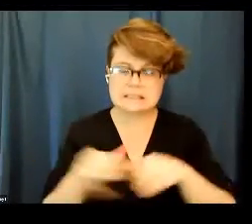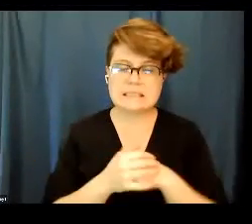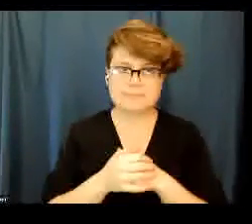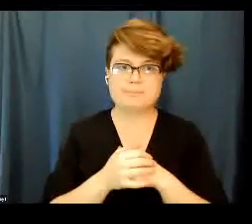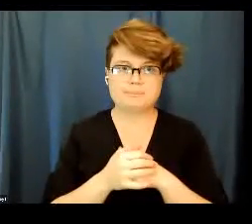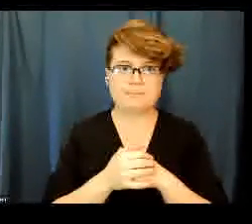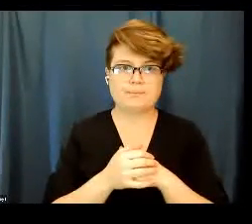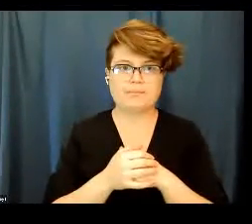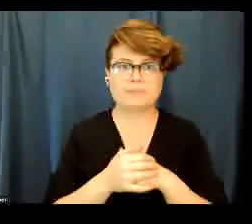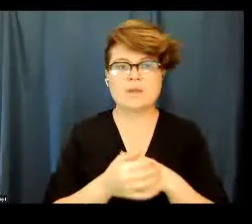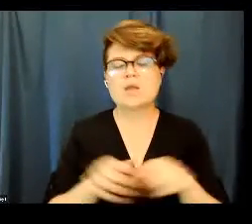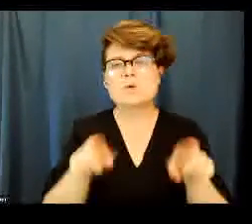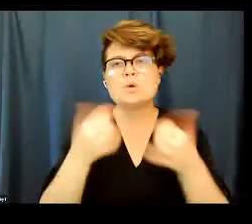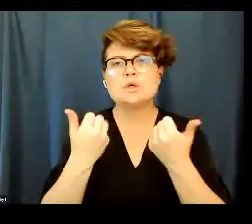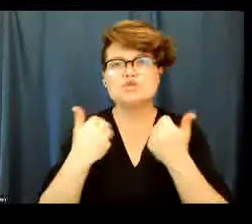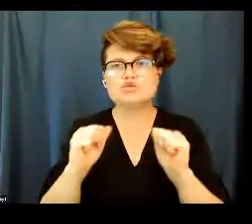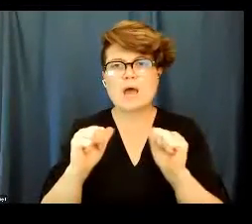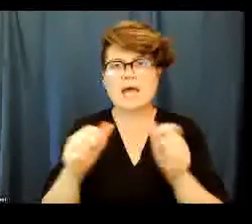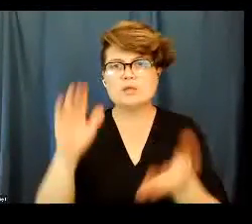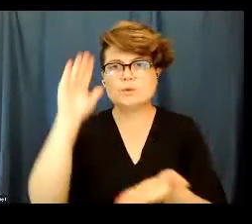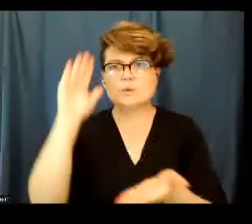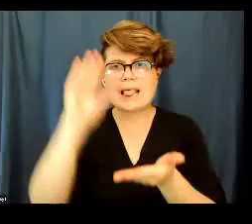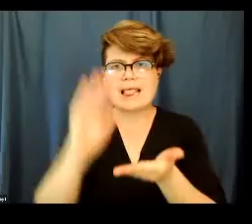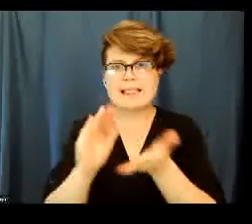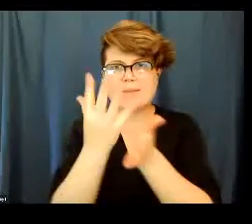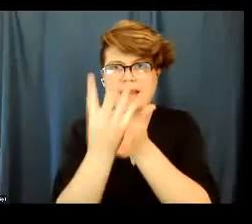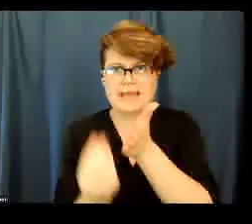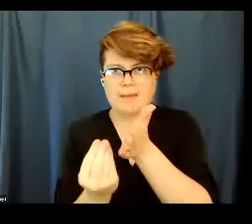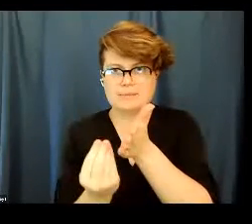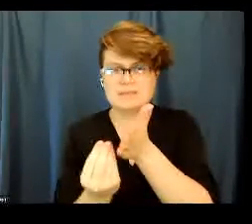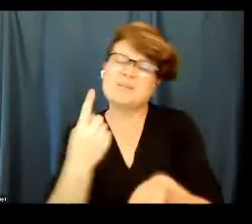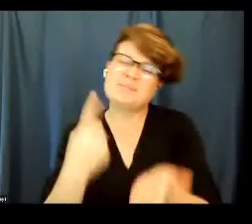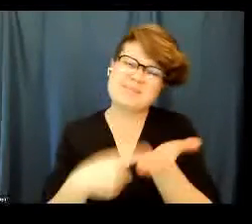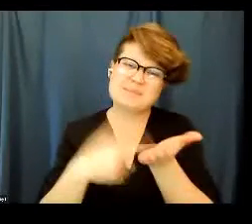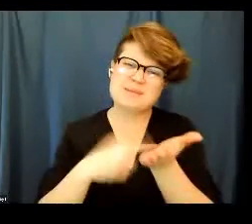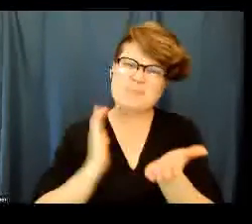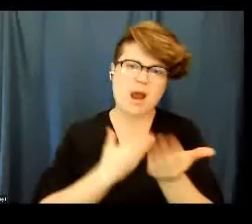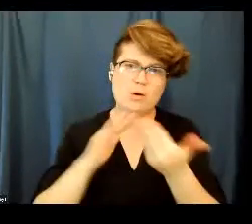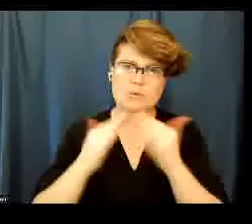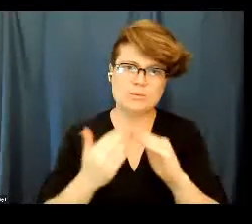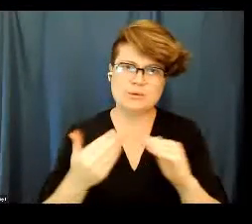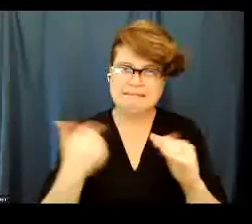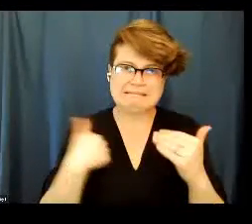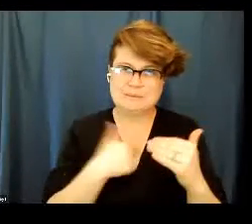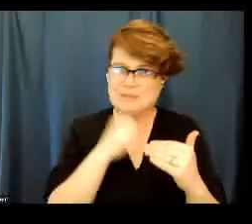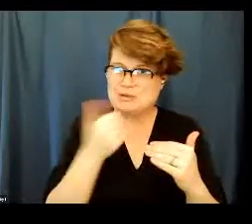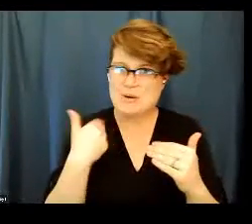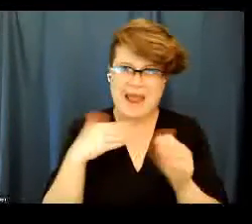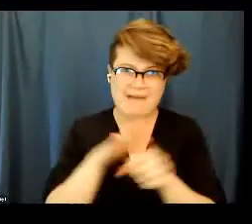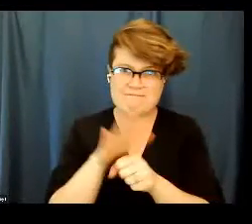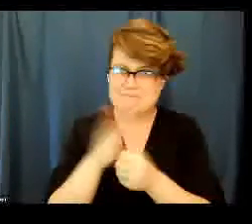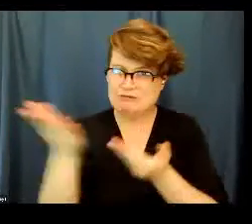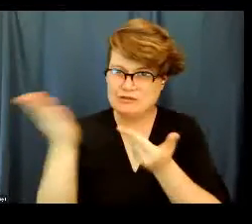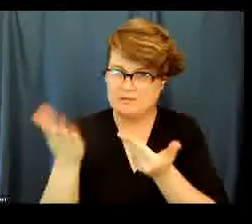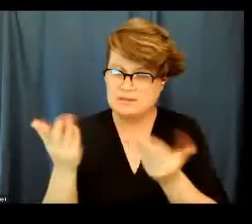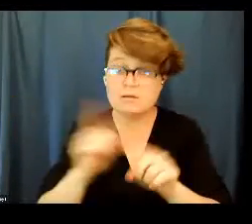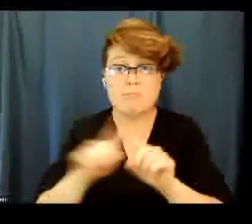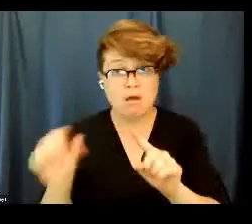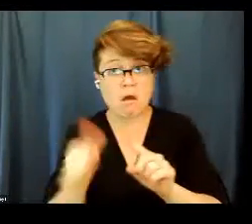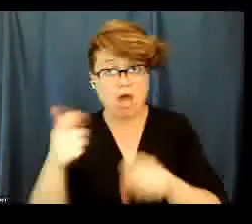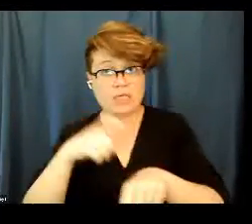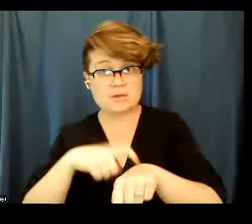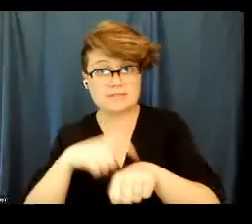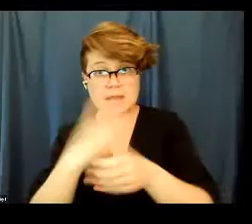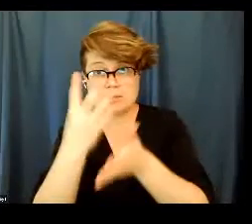eliminate gaps, right? So sometimes there's gaps in our community where we just don't have those services. But other times there's gaps that